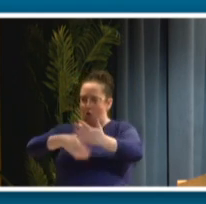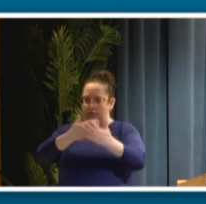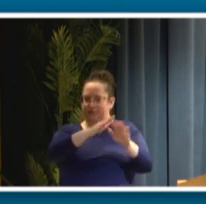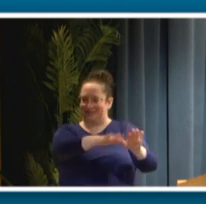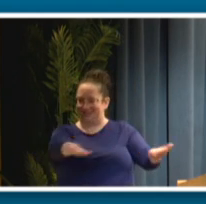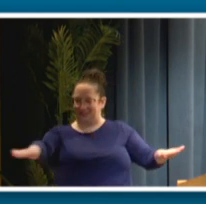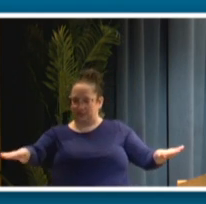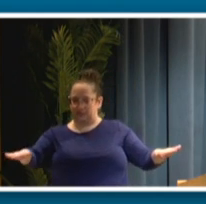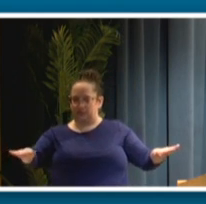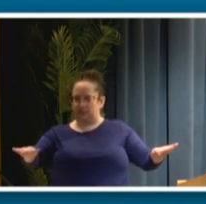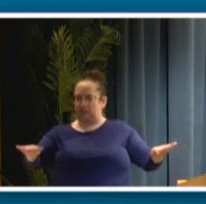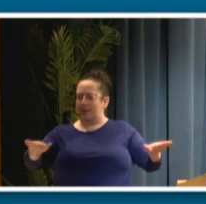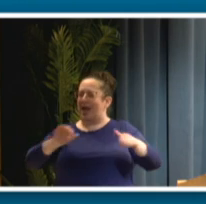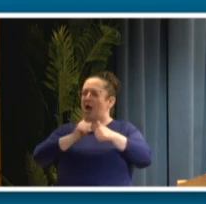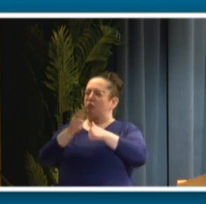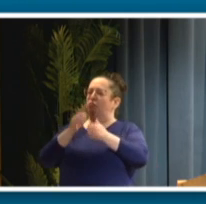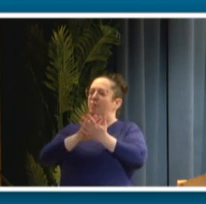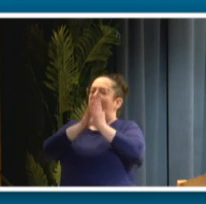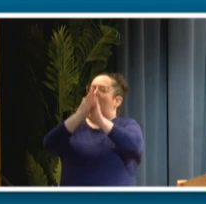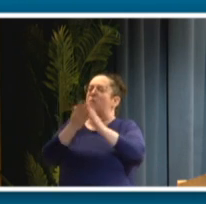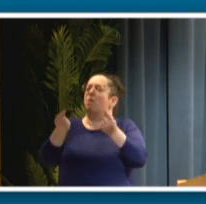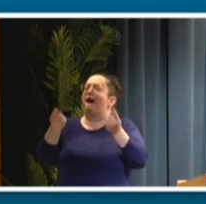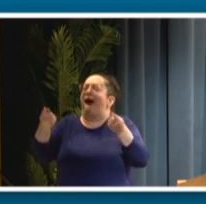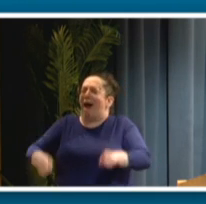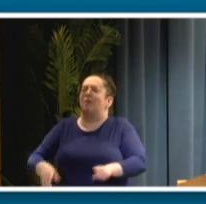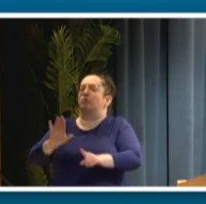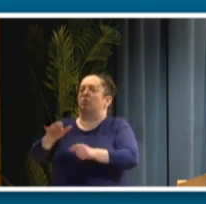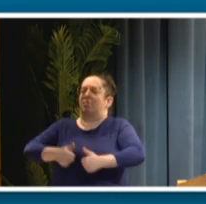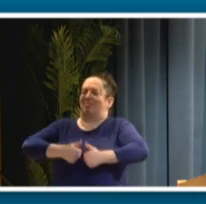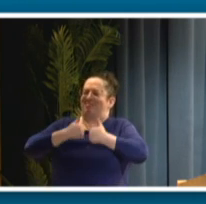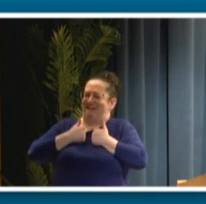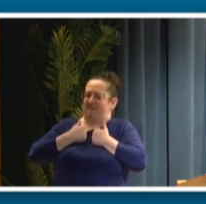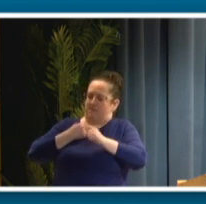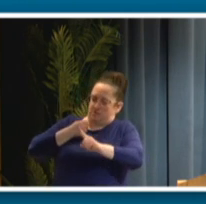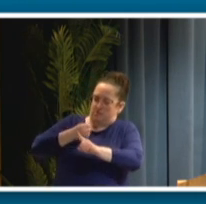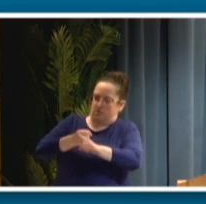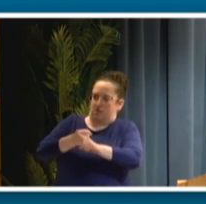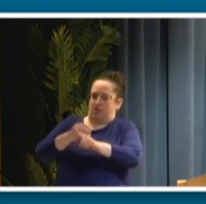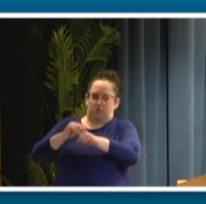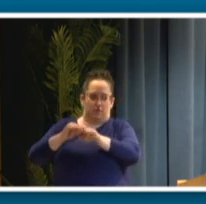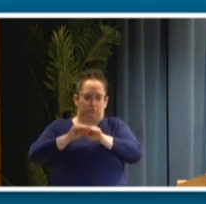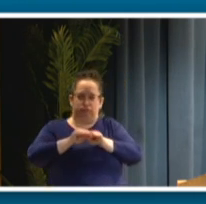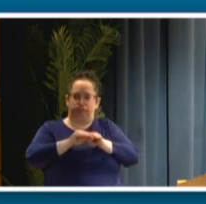you become so intentional about that? I think a lot of us as educators, we too feel that same way, but